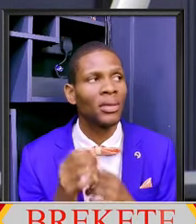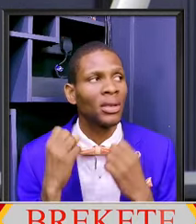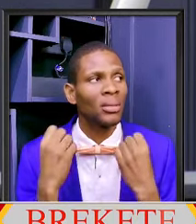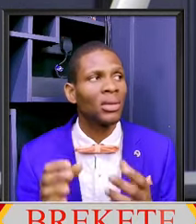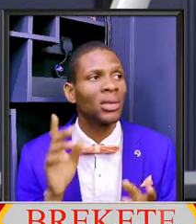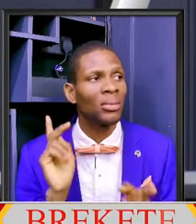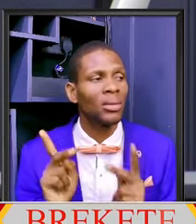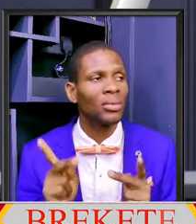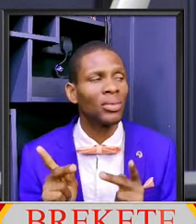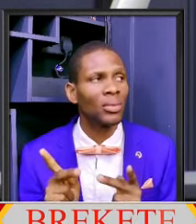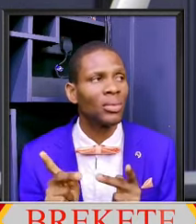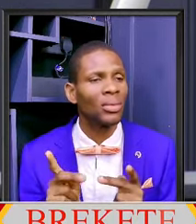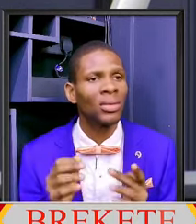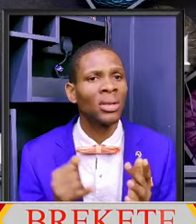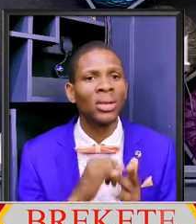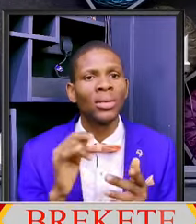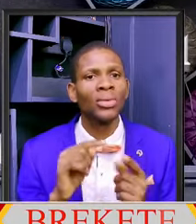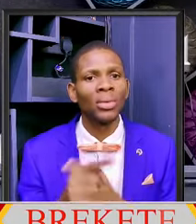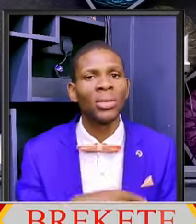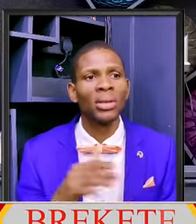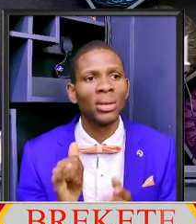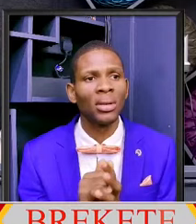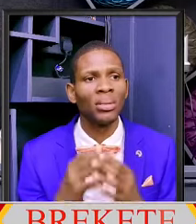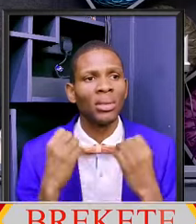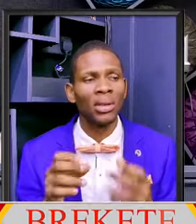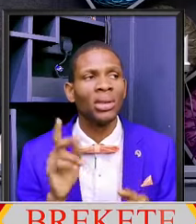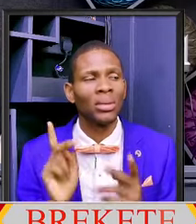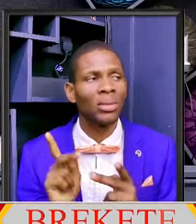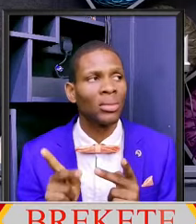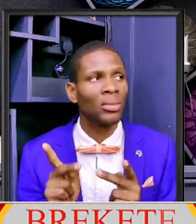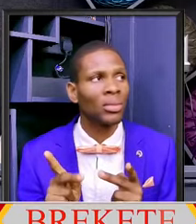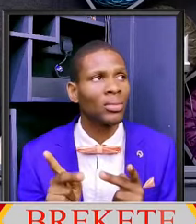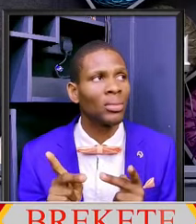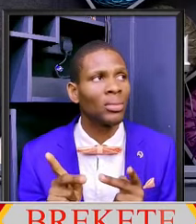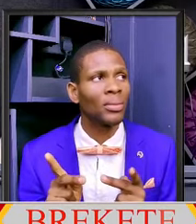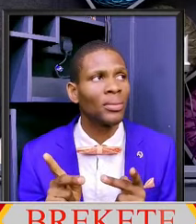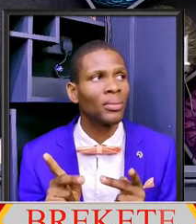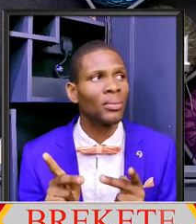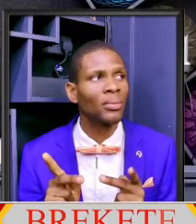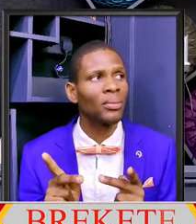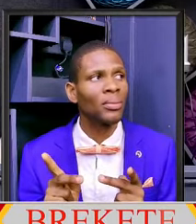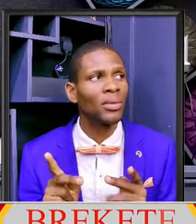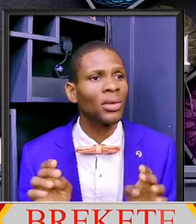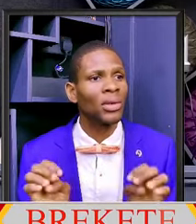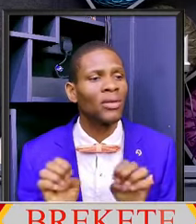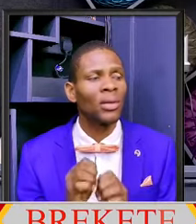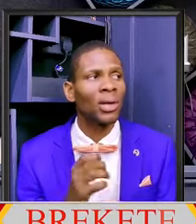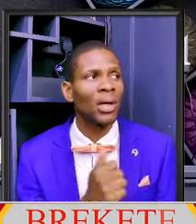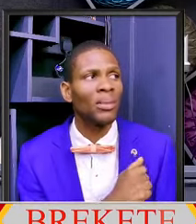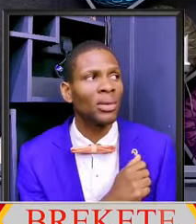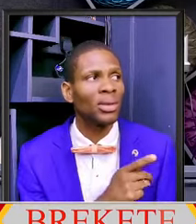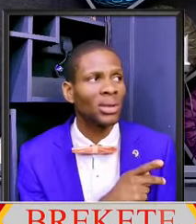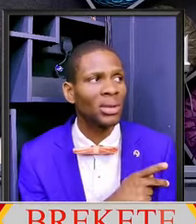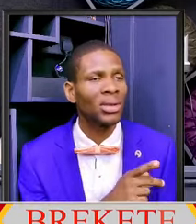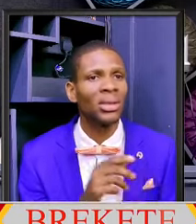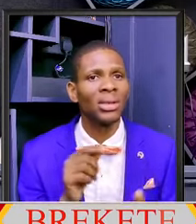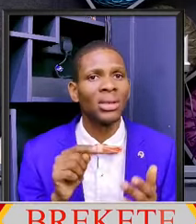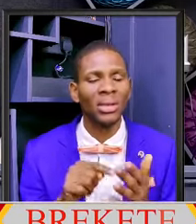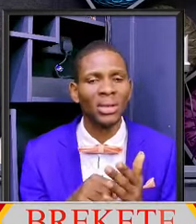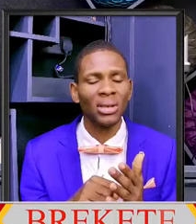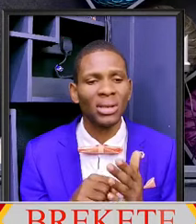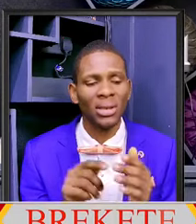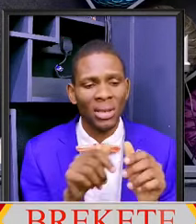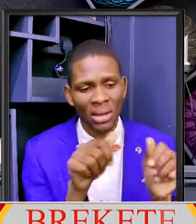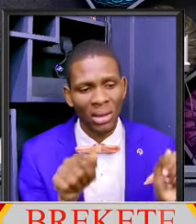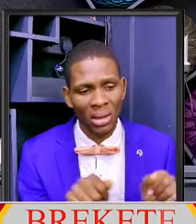Many people no go. Now today, many people go even appreciate this aspect of